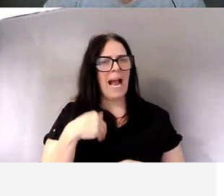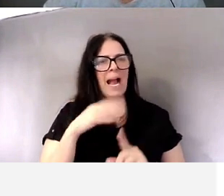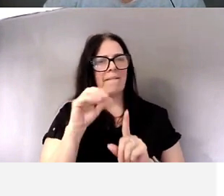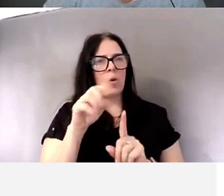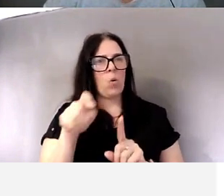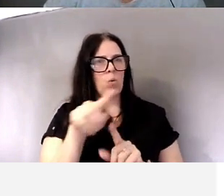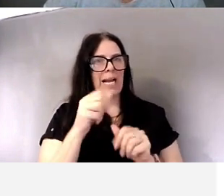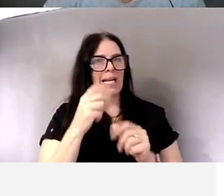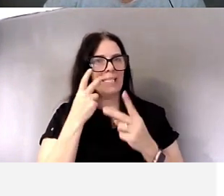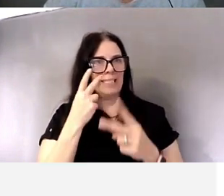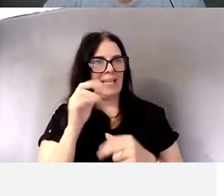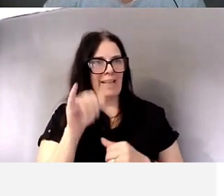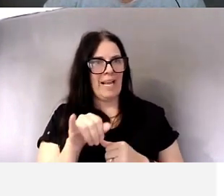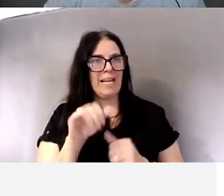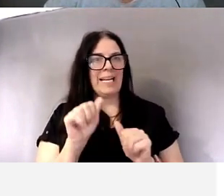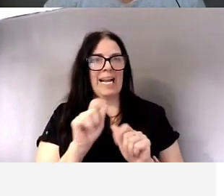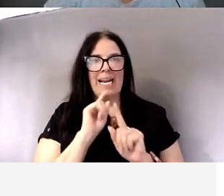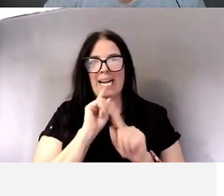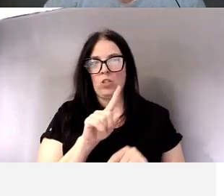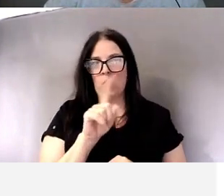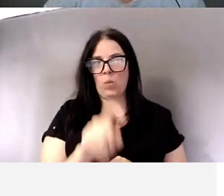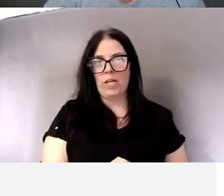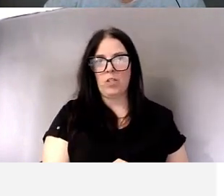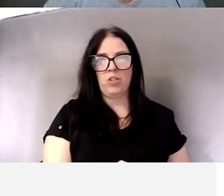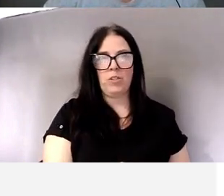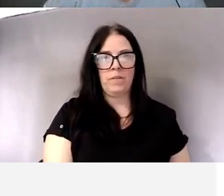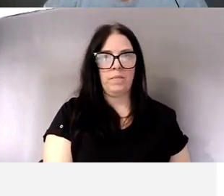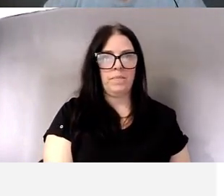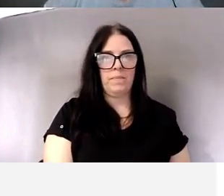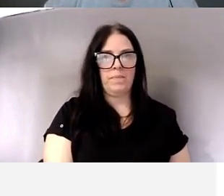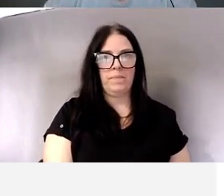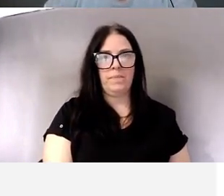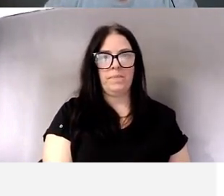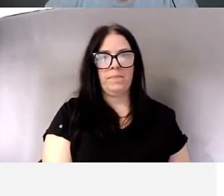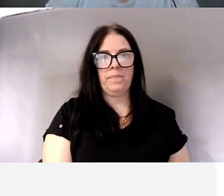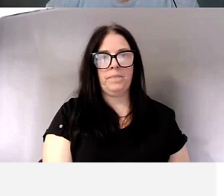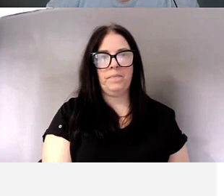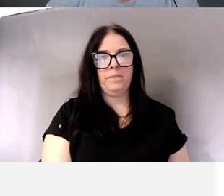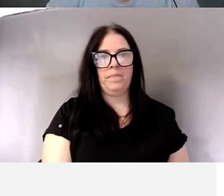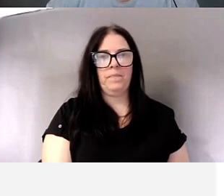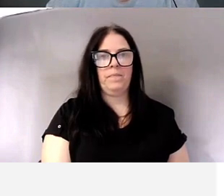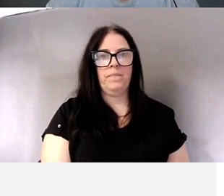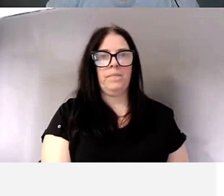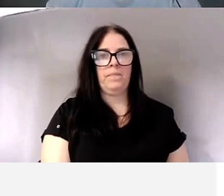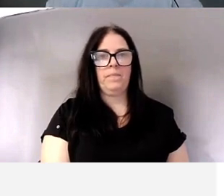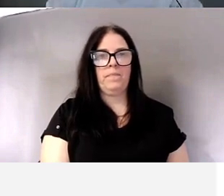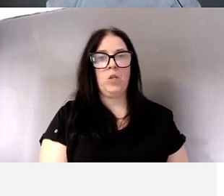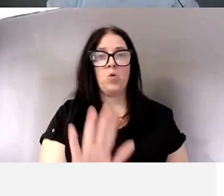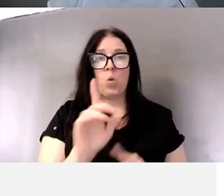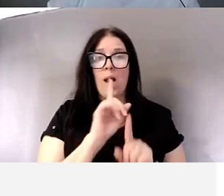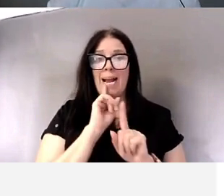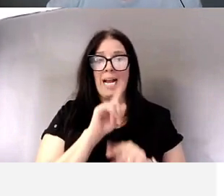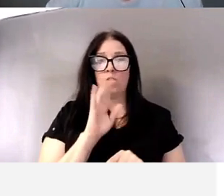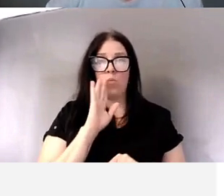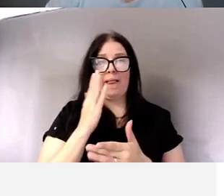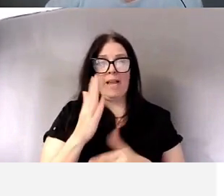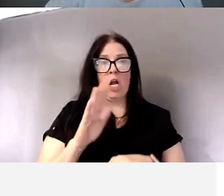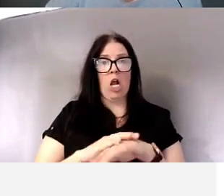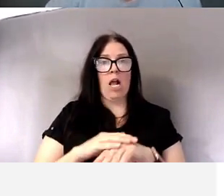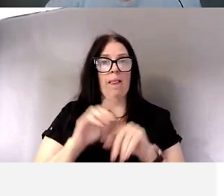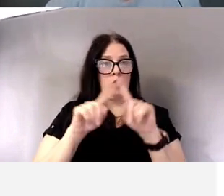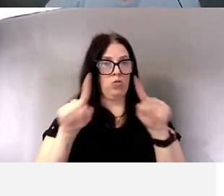code and then you'll be able to answer the questions. Your answers will be showing up on the screen and will allow us to get a bit